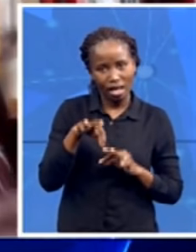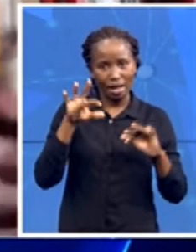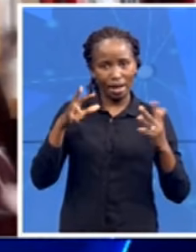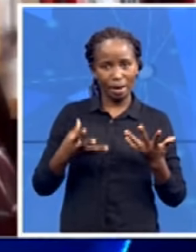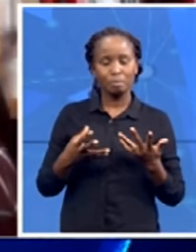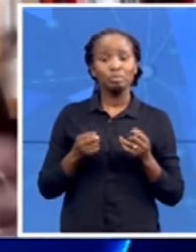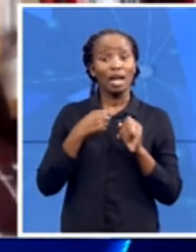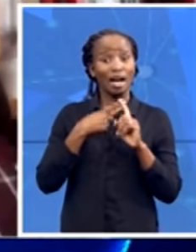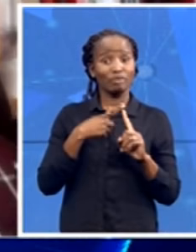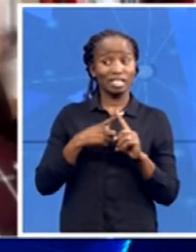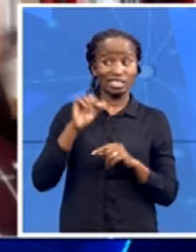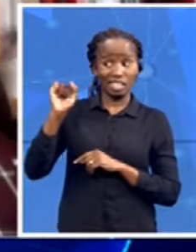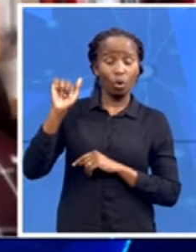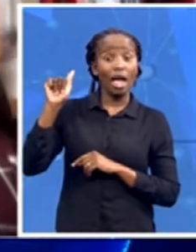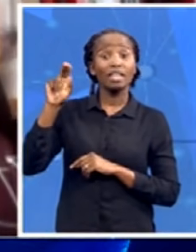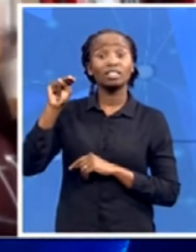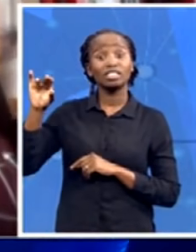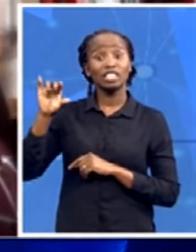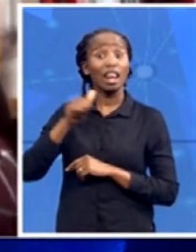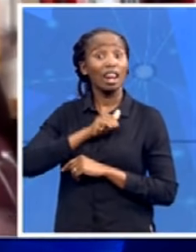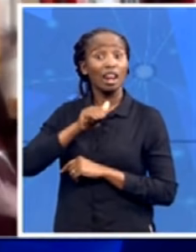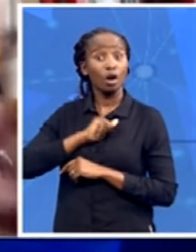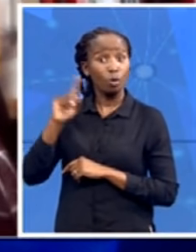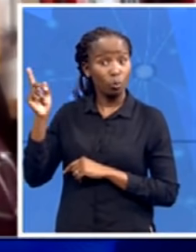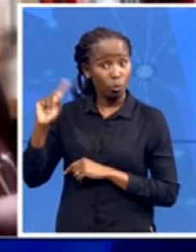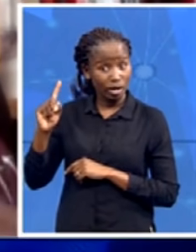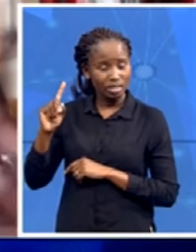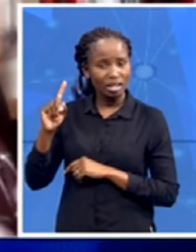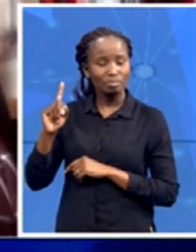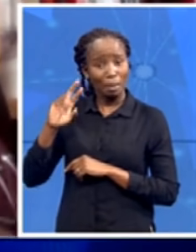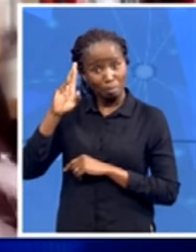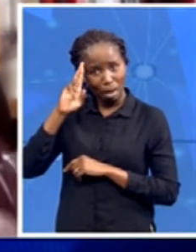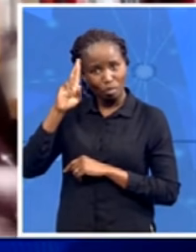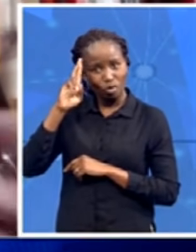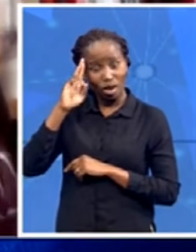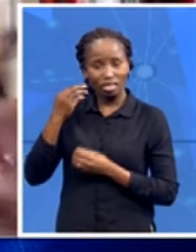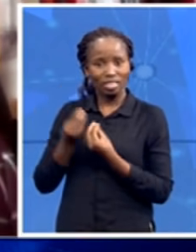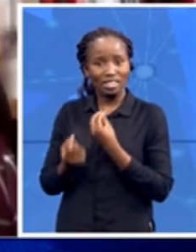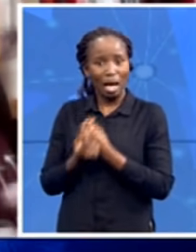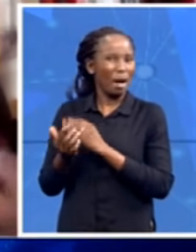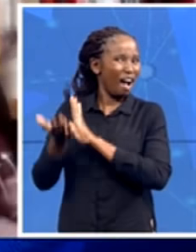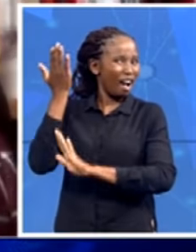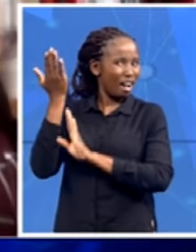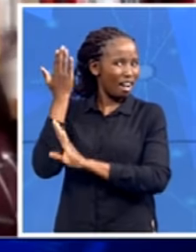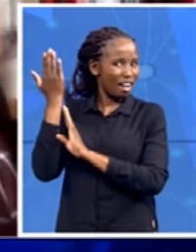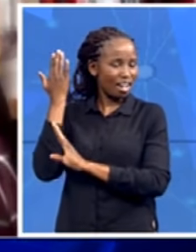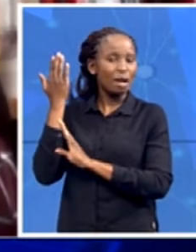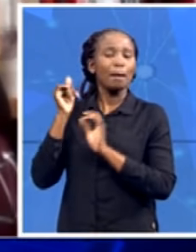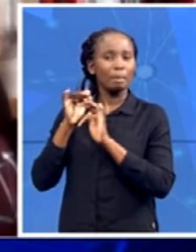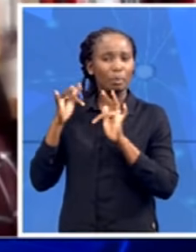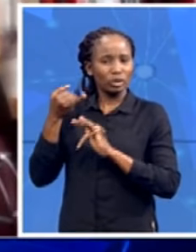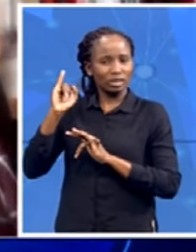its collective memory. I think some people still have historical attachments to the